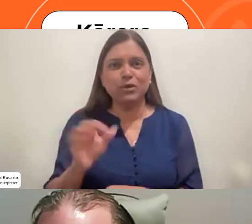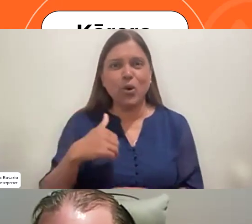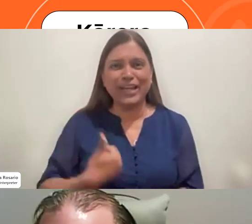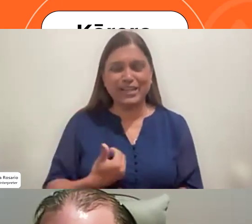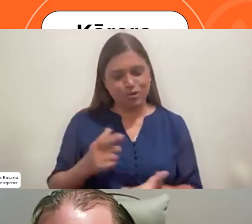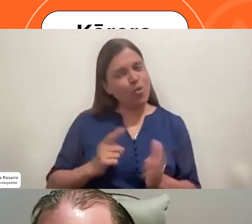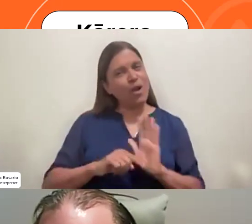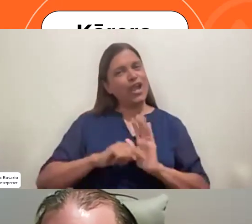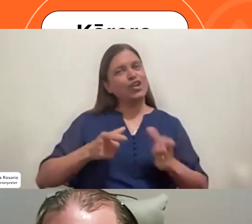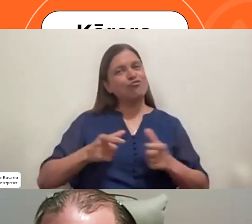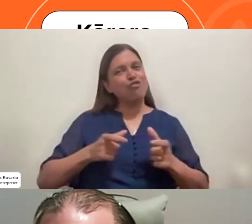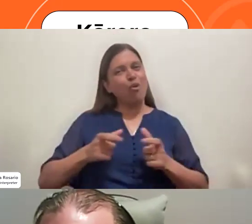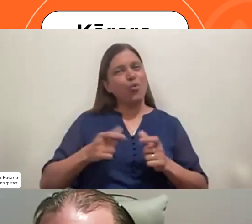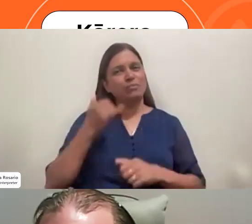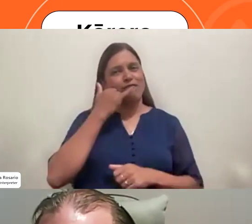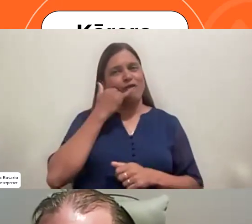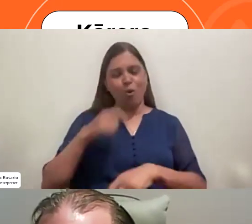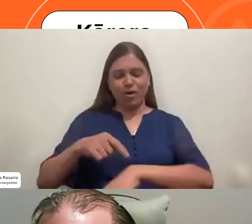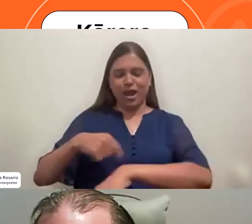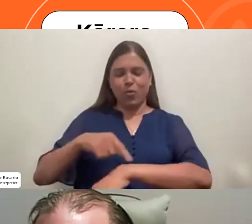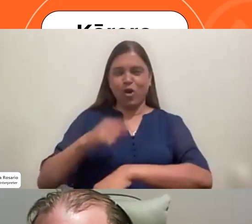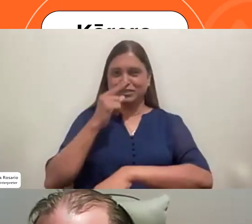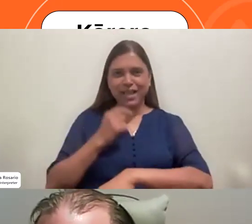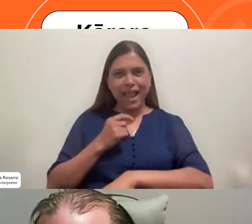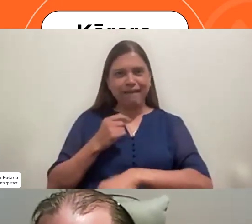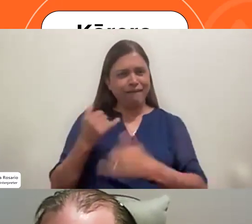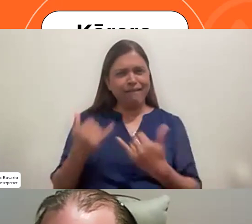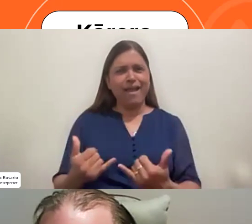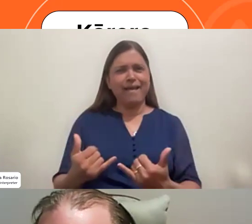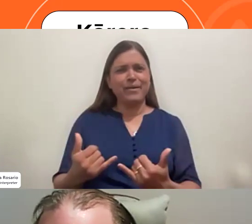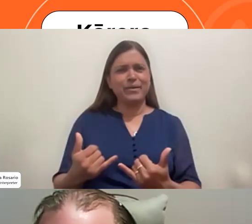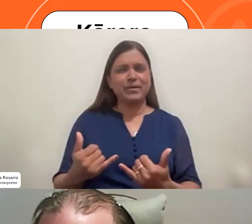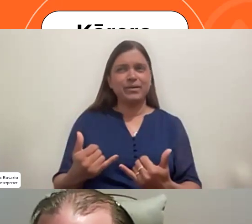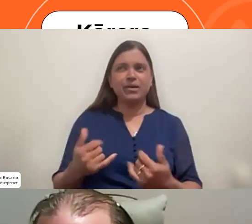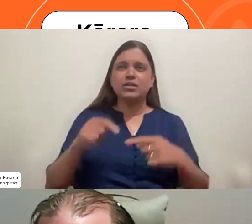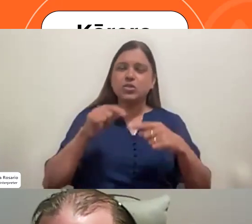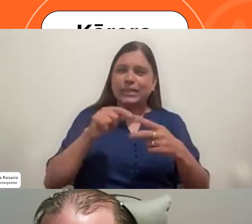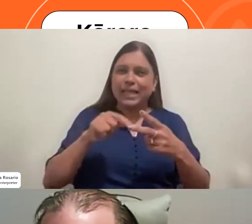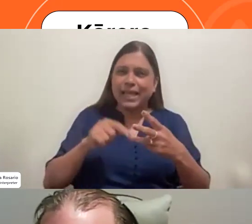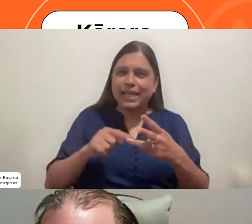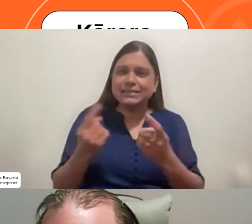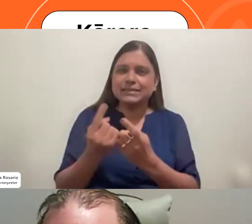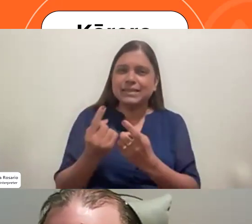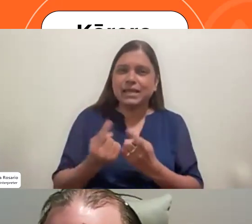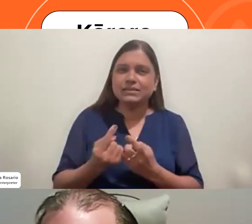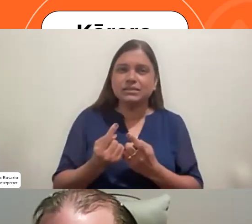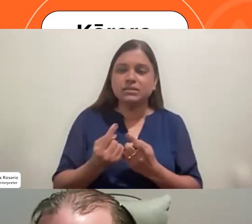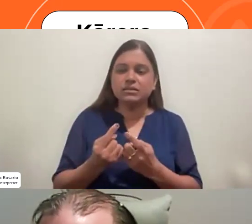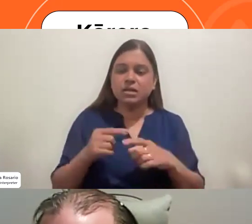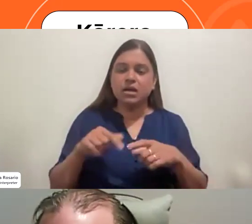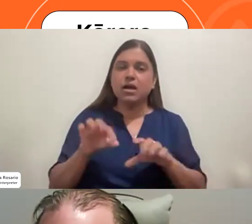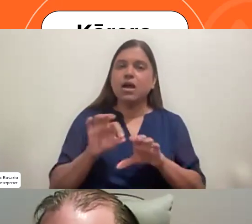and monitor with my phone. The issue with all of these 3 things is that they were not